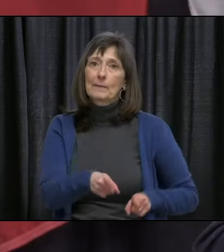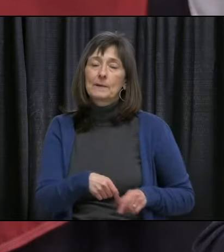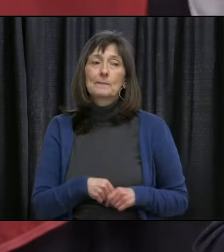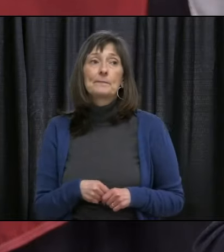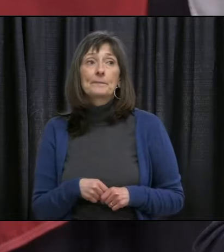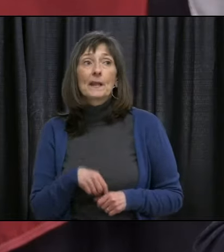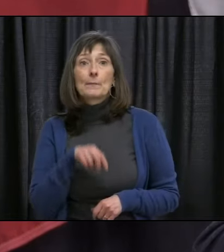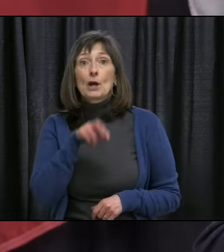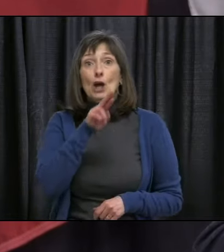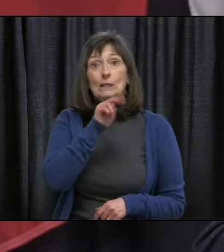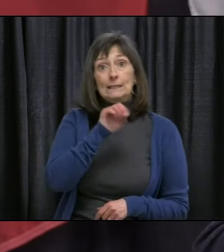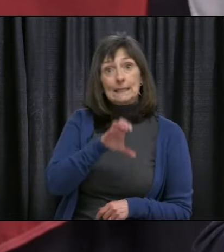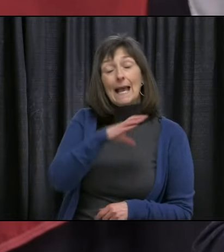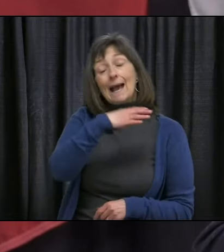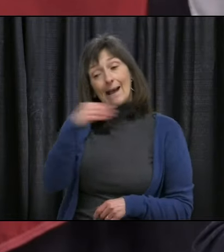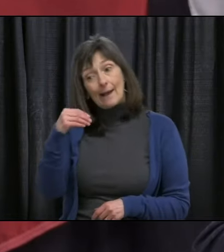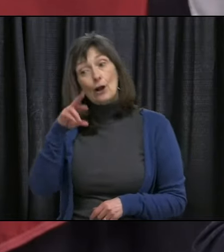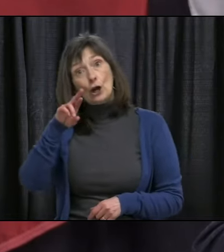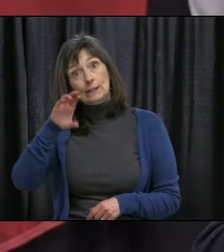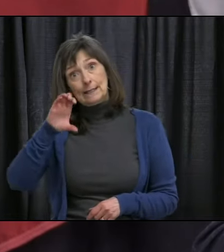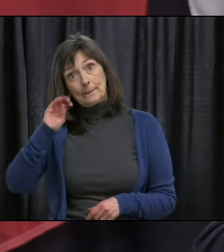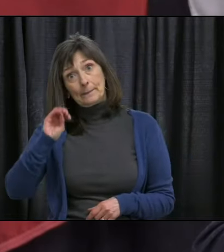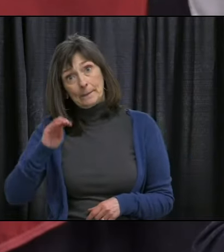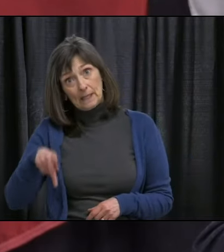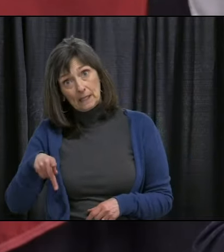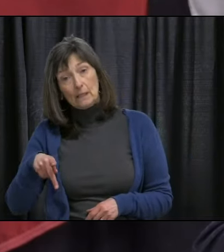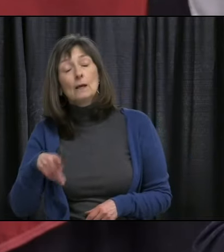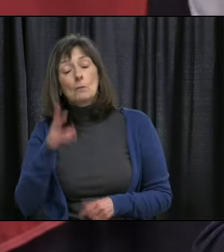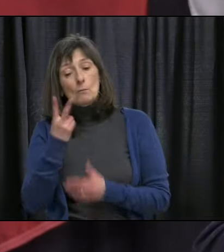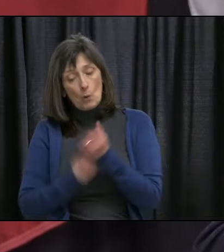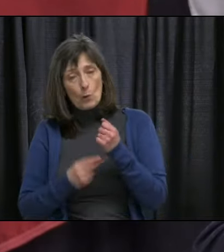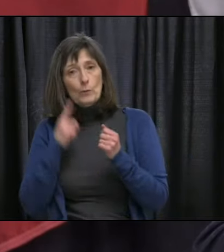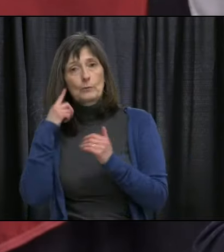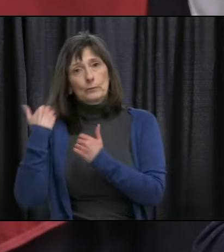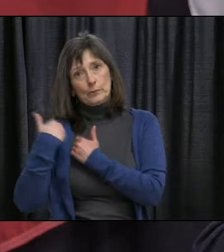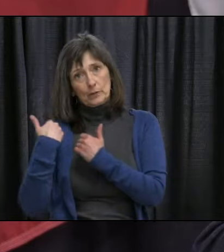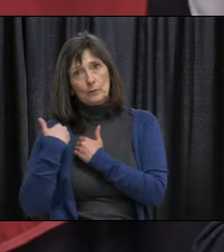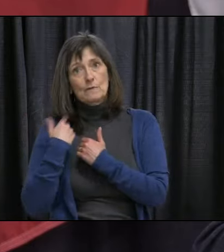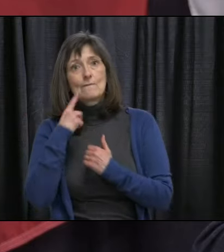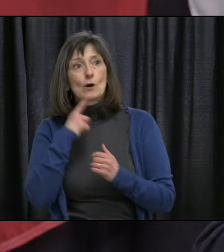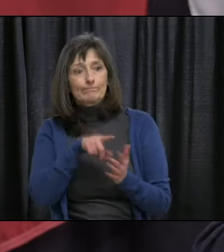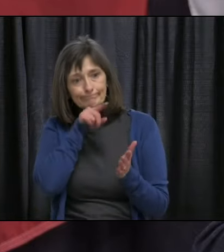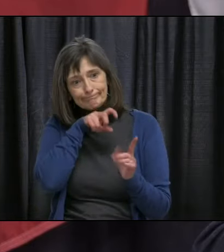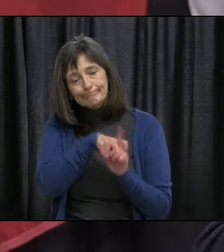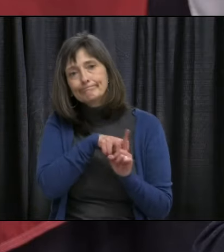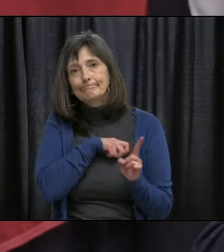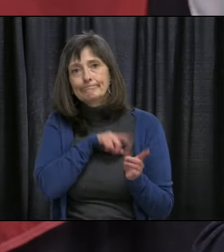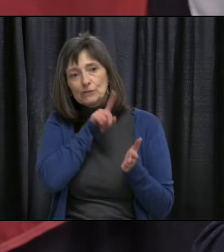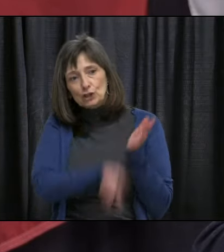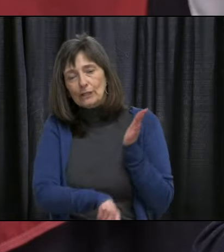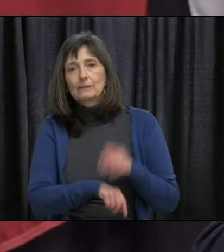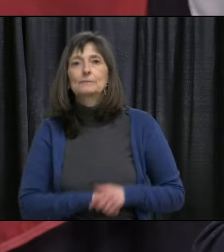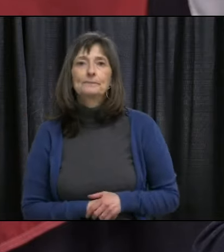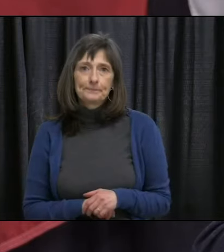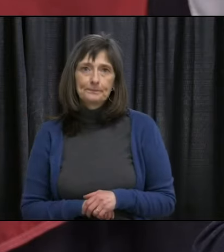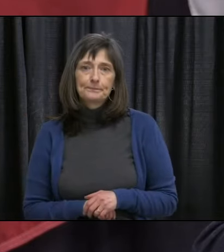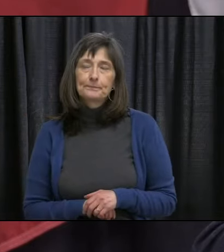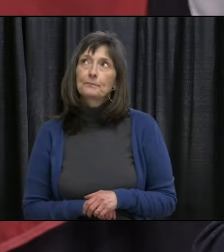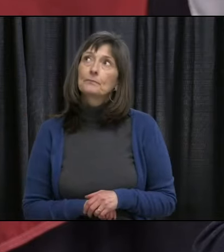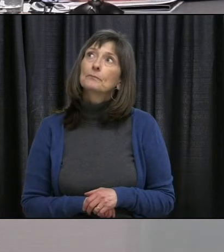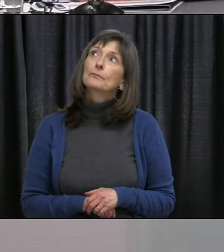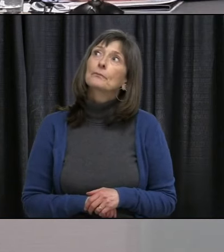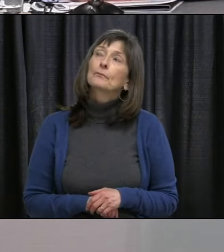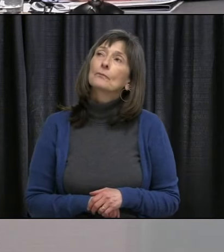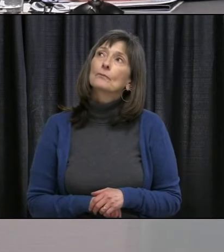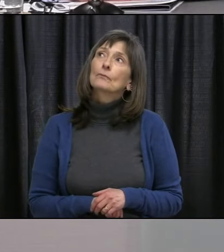RNC and the RCMP are largely in part and responsible for the enforcement of those measures. And so